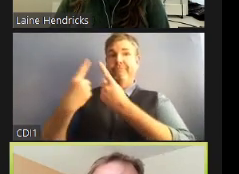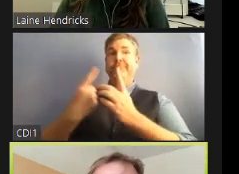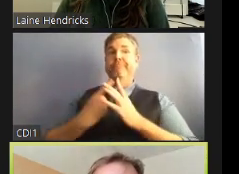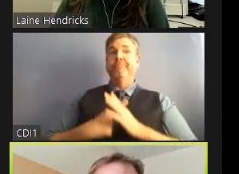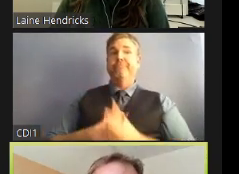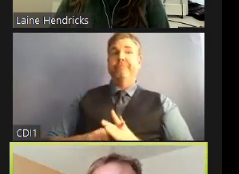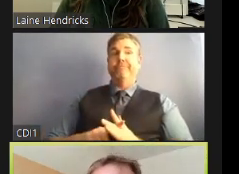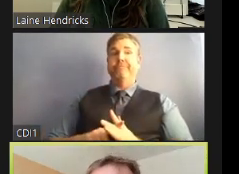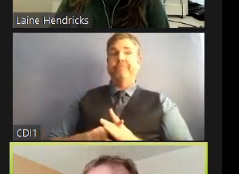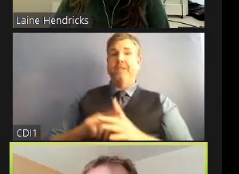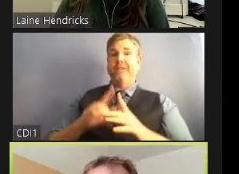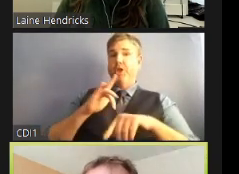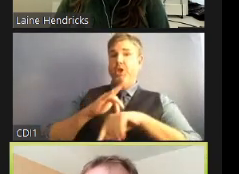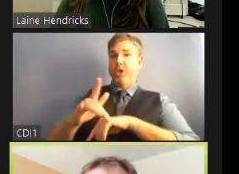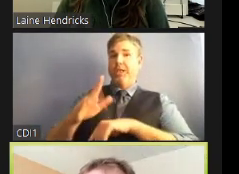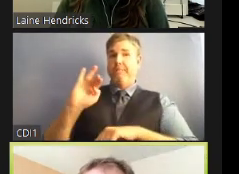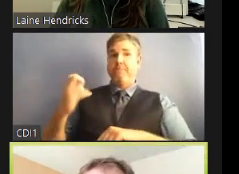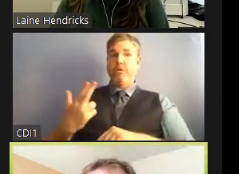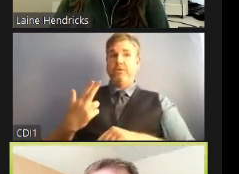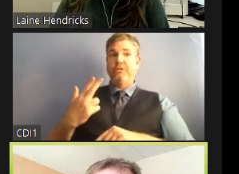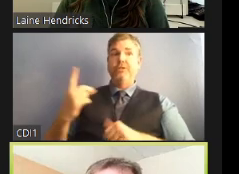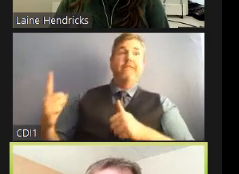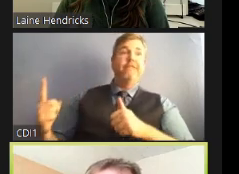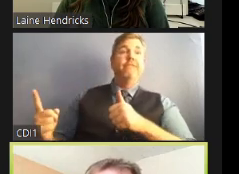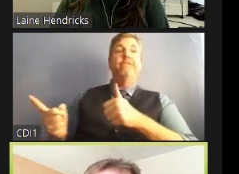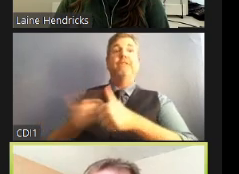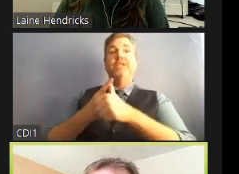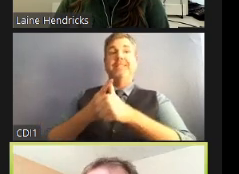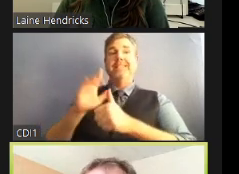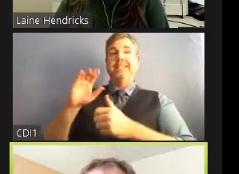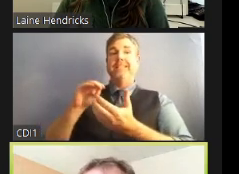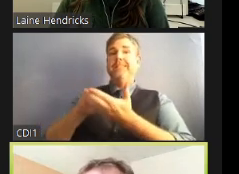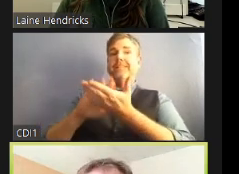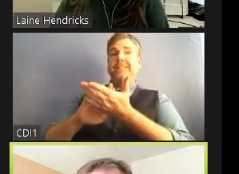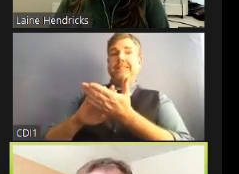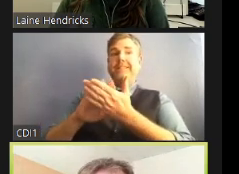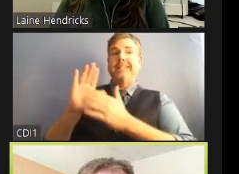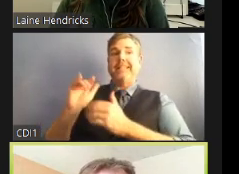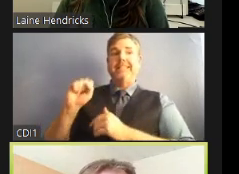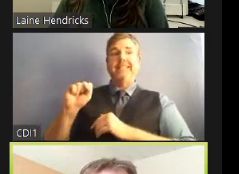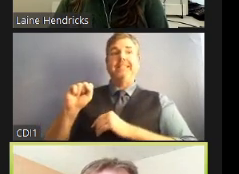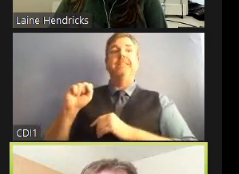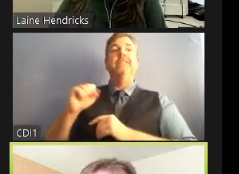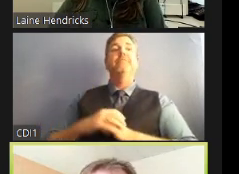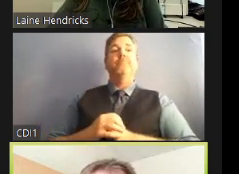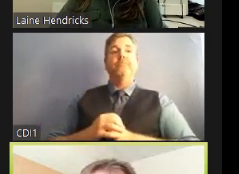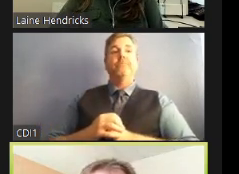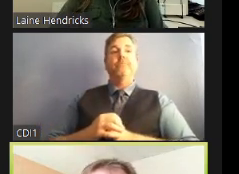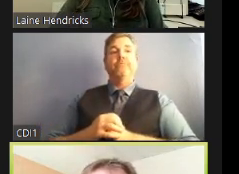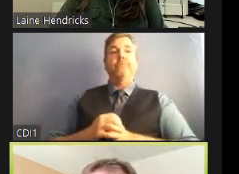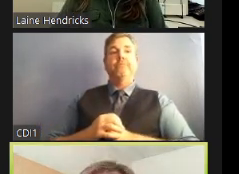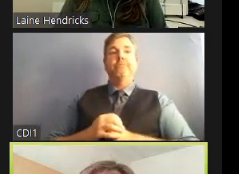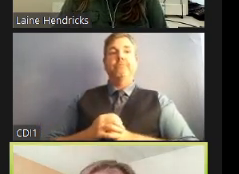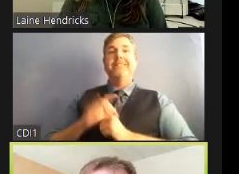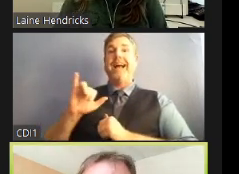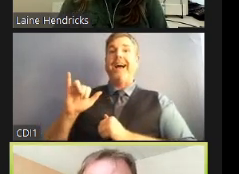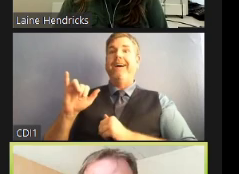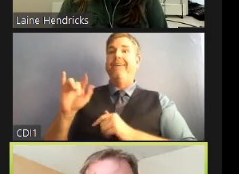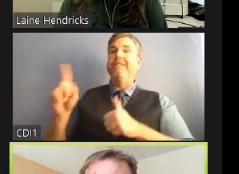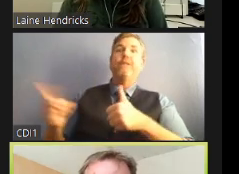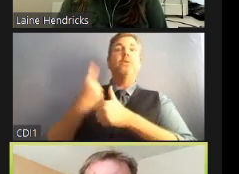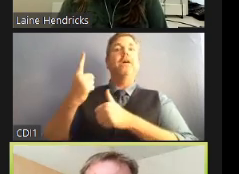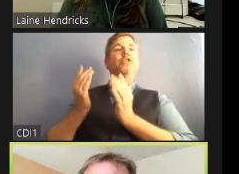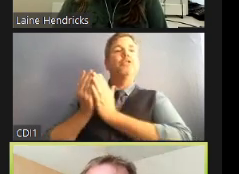were was a gentleman who was a Diamond Princess cruise ship member who was our first case, and